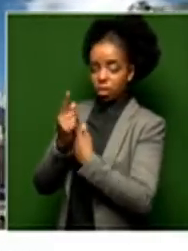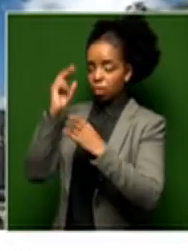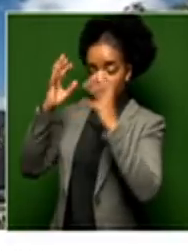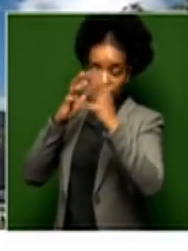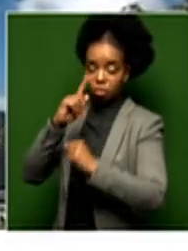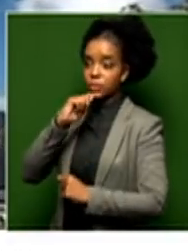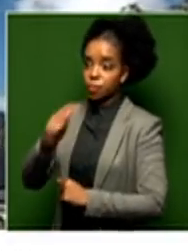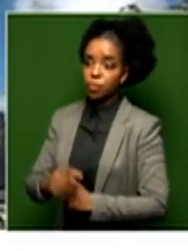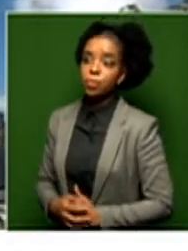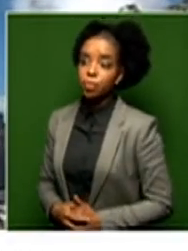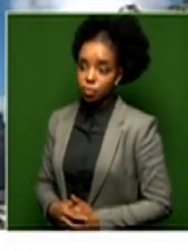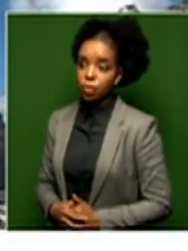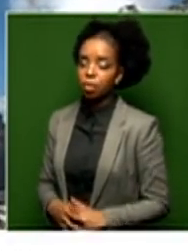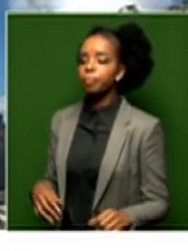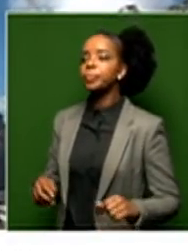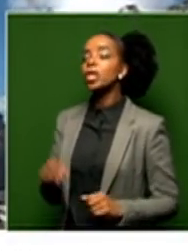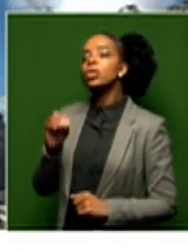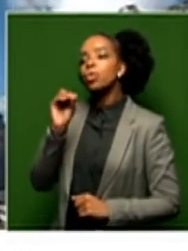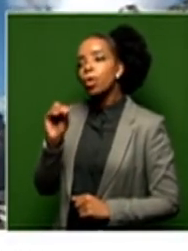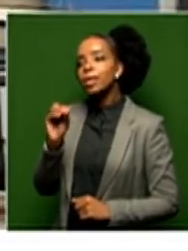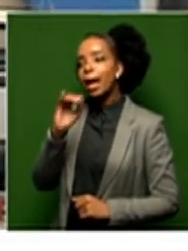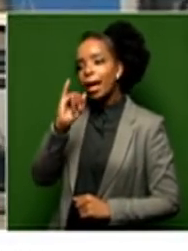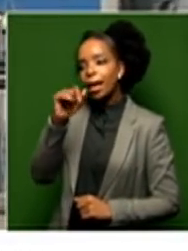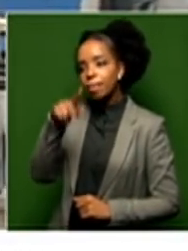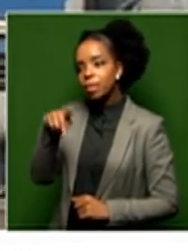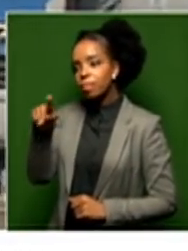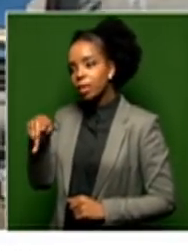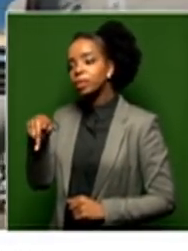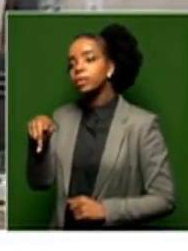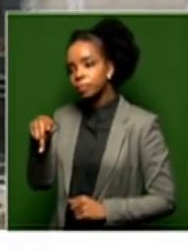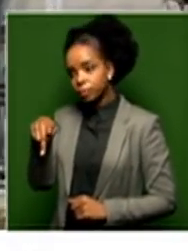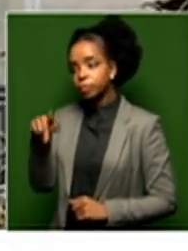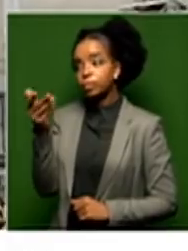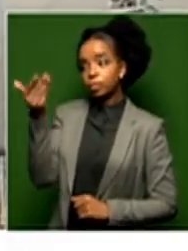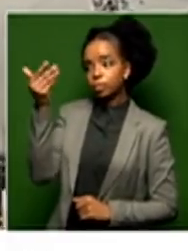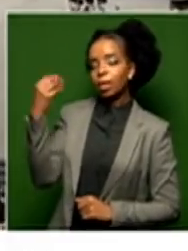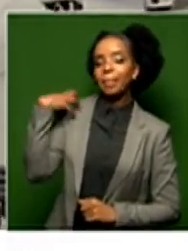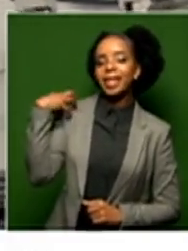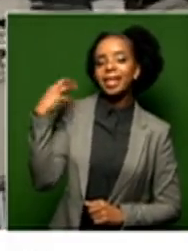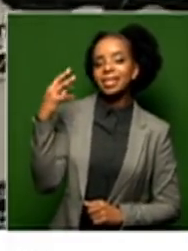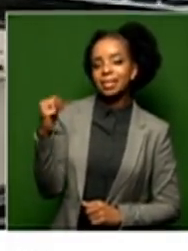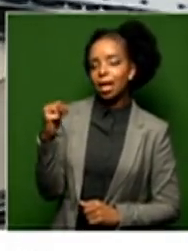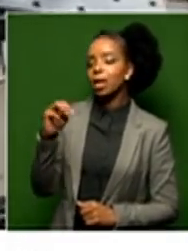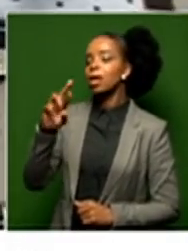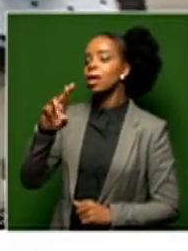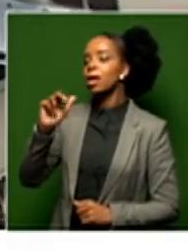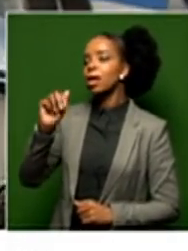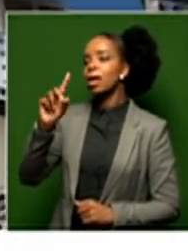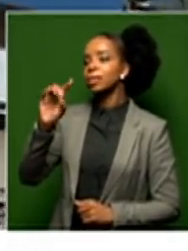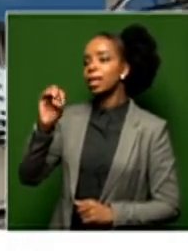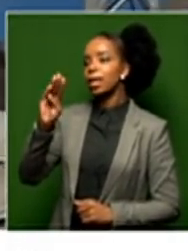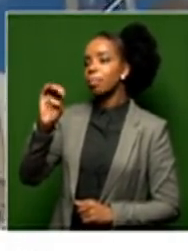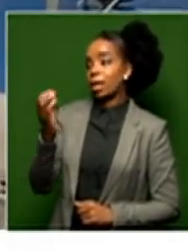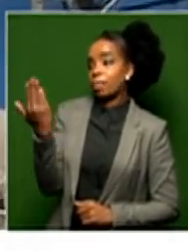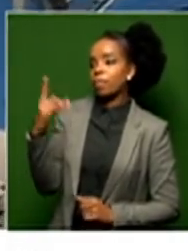So there were, of course, the IPPs that then Minister Jeff Radebe signed off on. So where